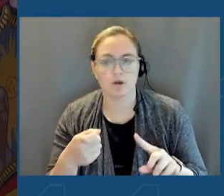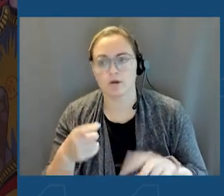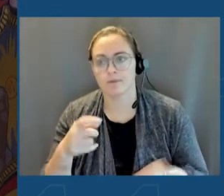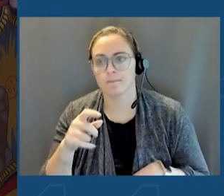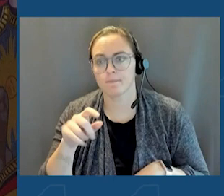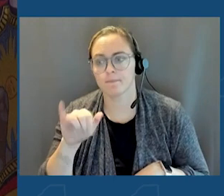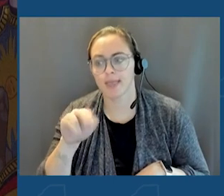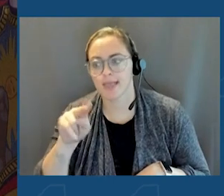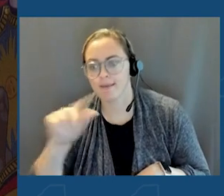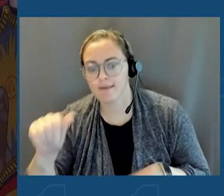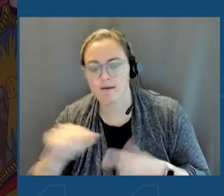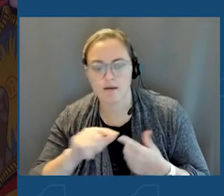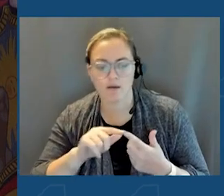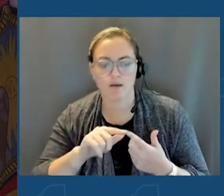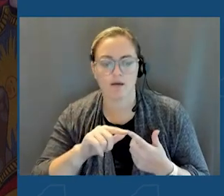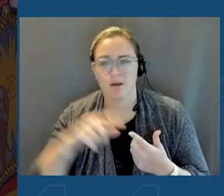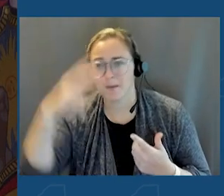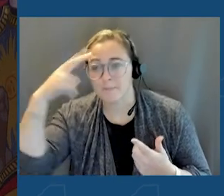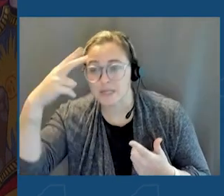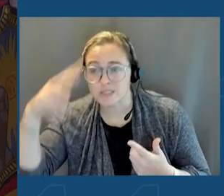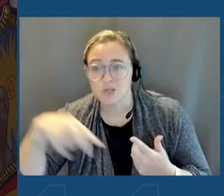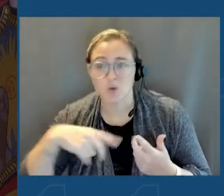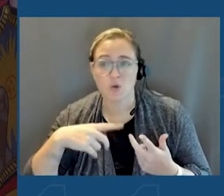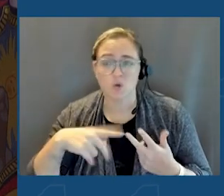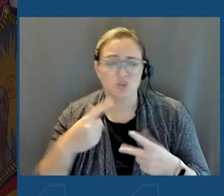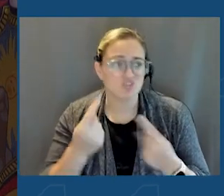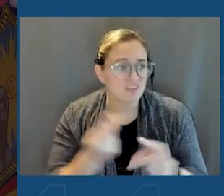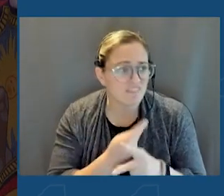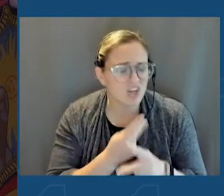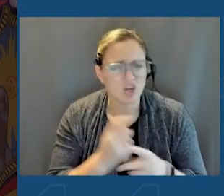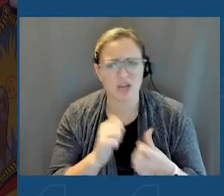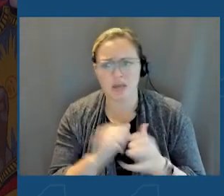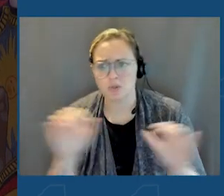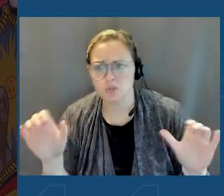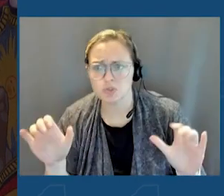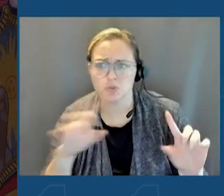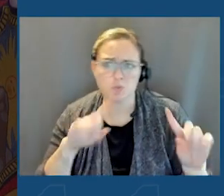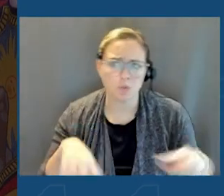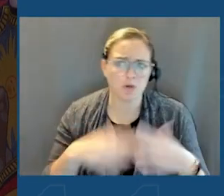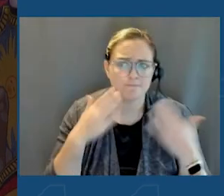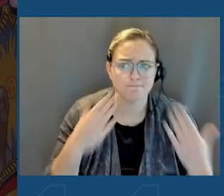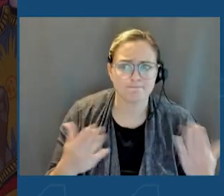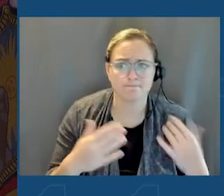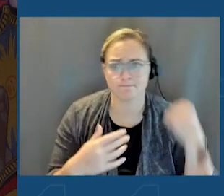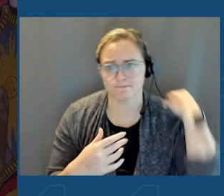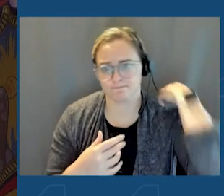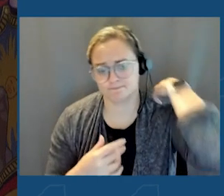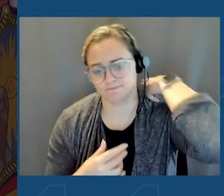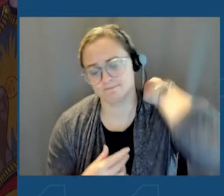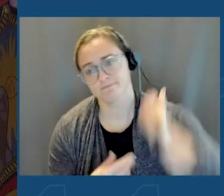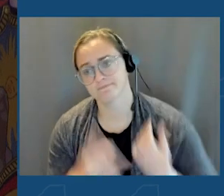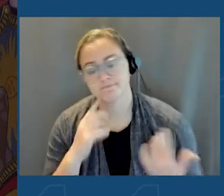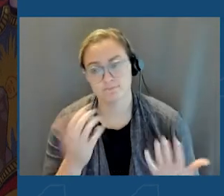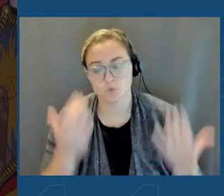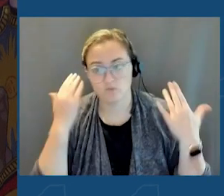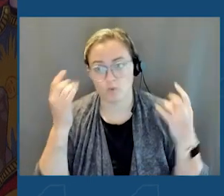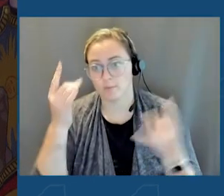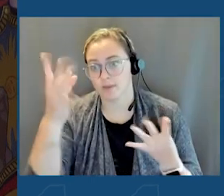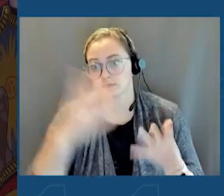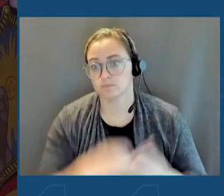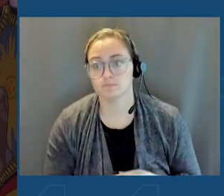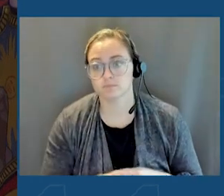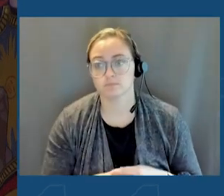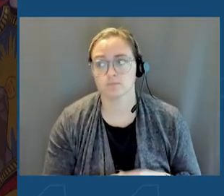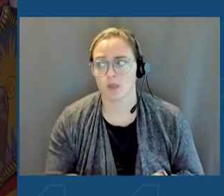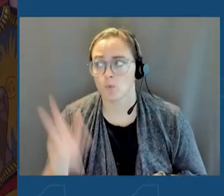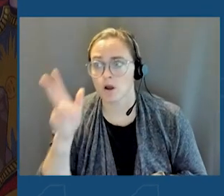they're getting them from Mexico and they're trying to figure out how to do this, is just overwhelming. And we're listening to